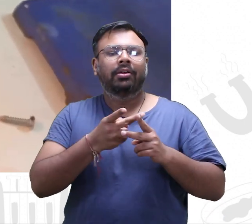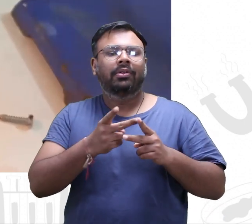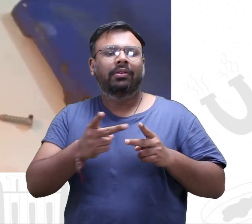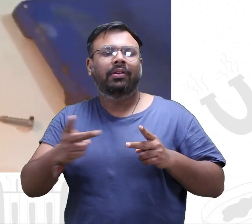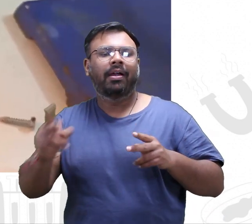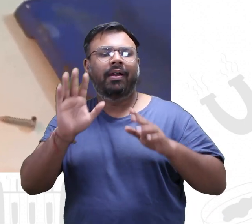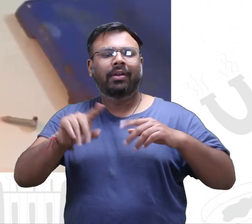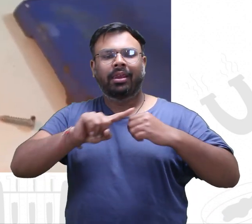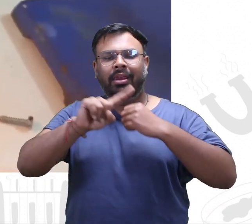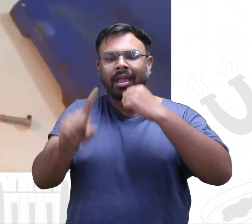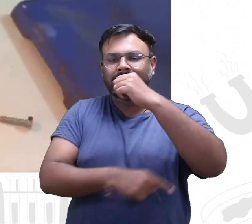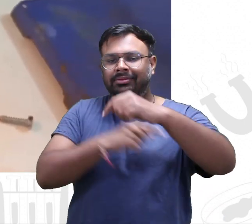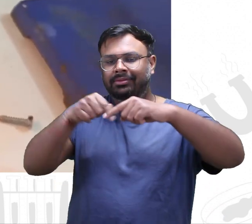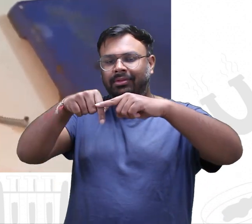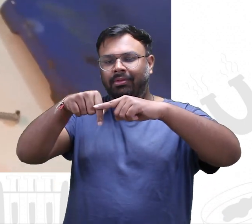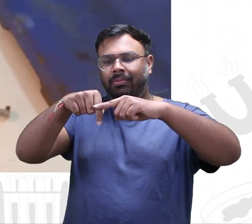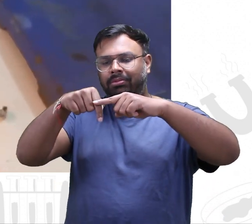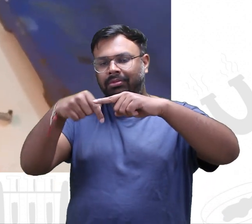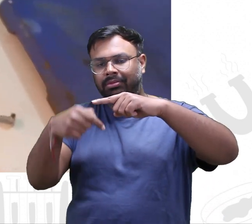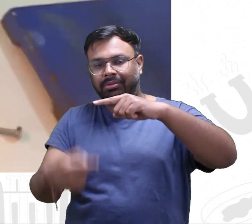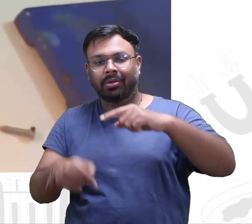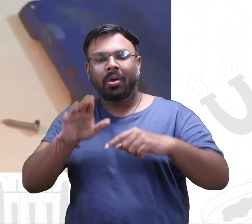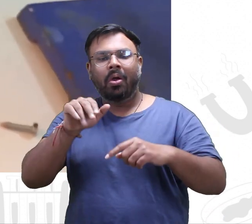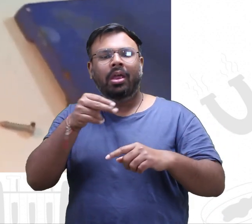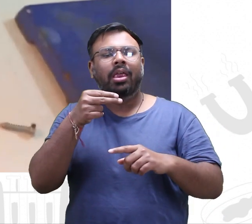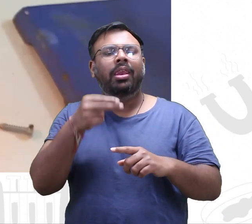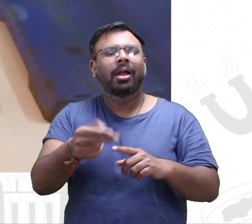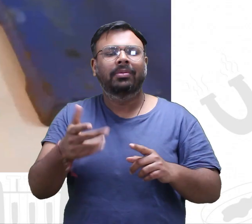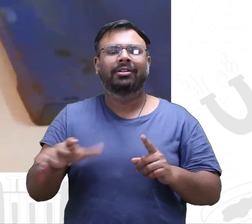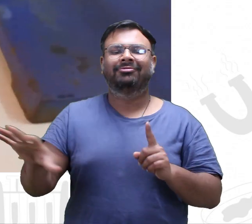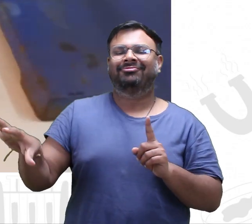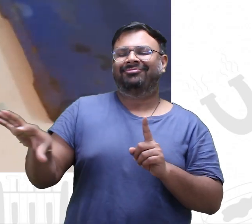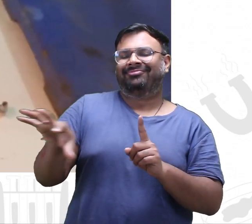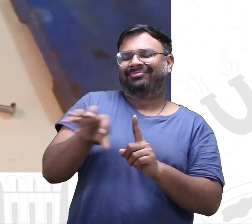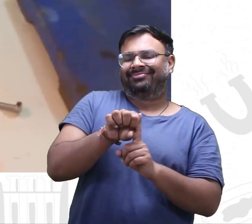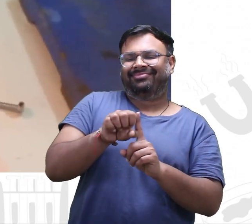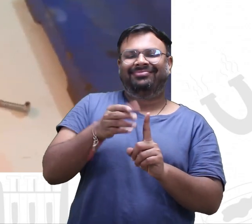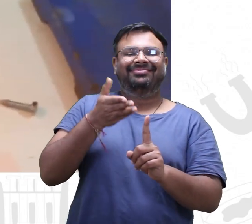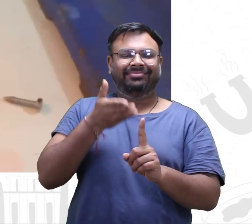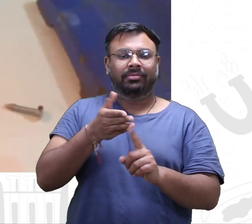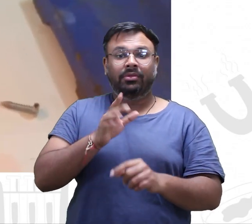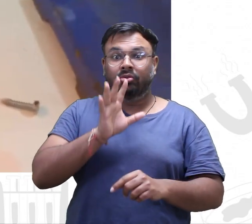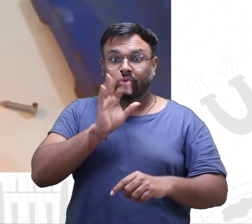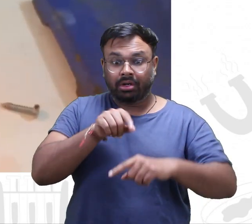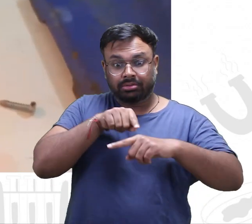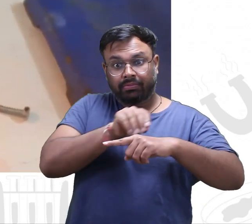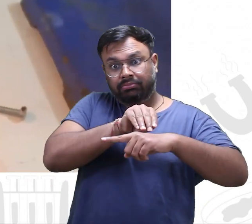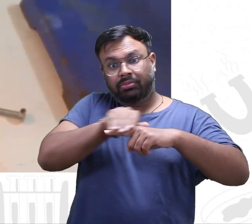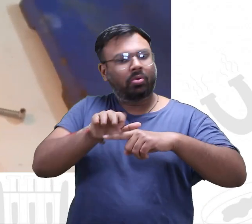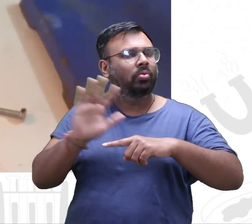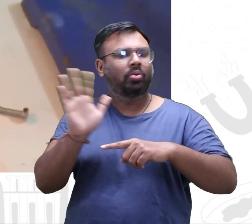different parts to the other end. This type of heat transfer is called conduction. There is